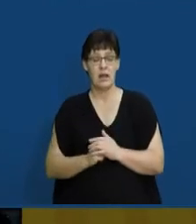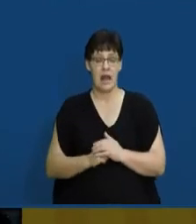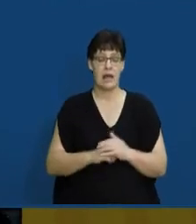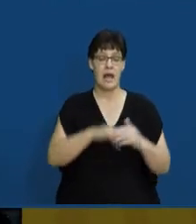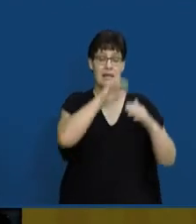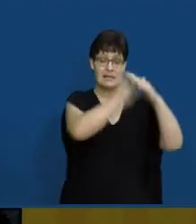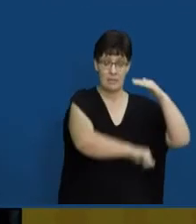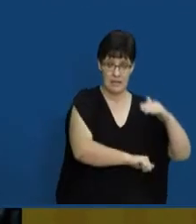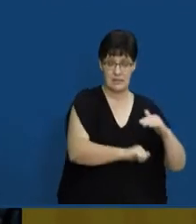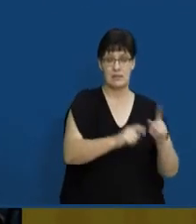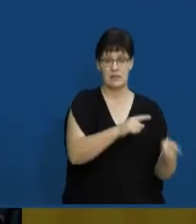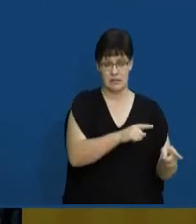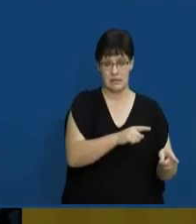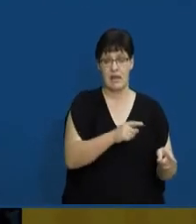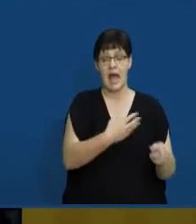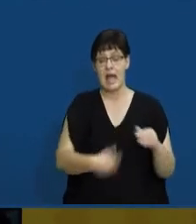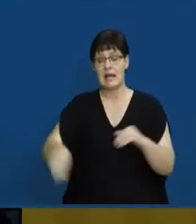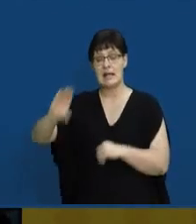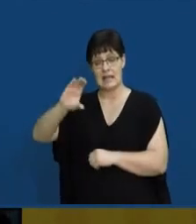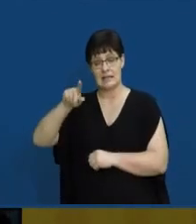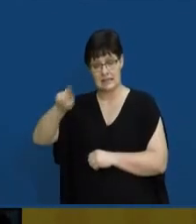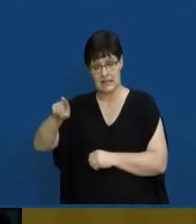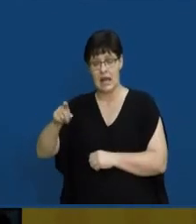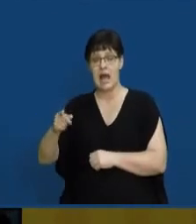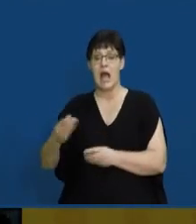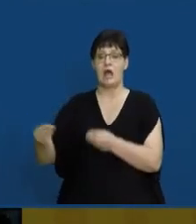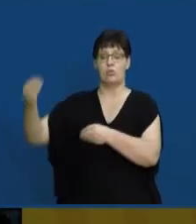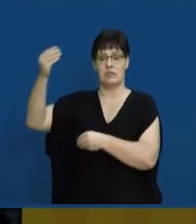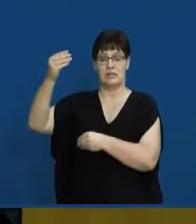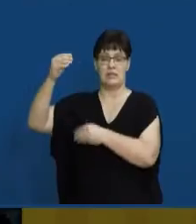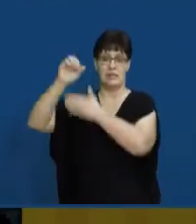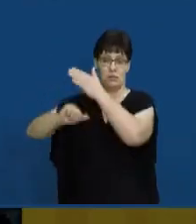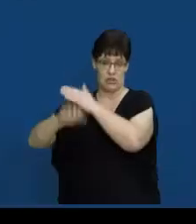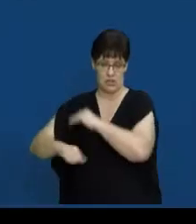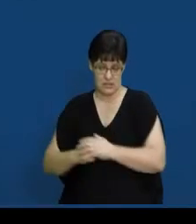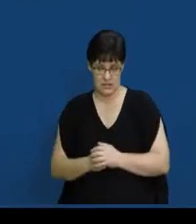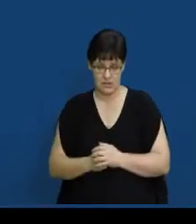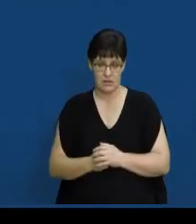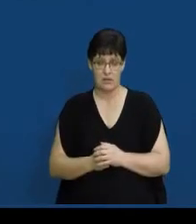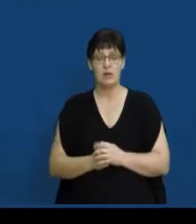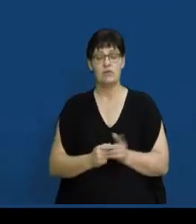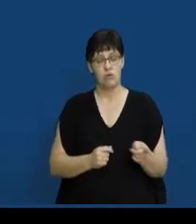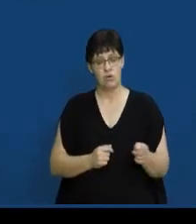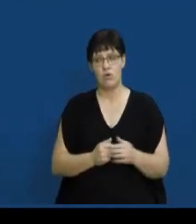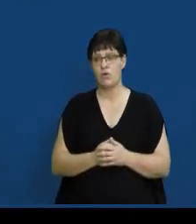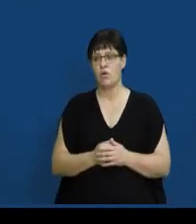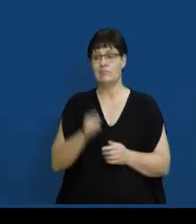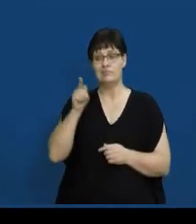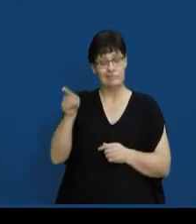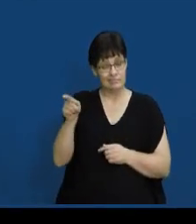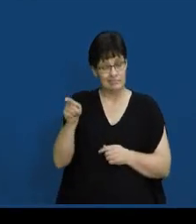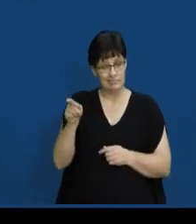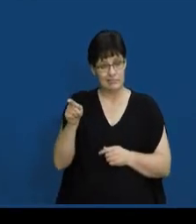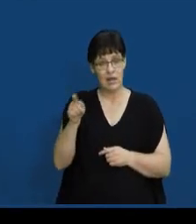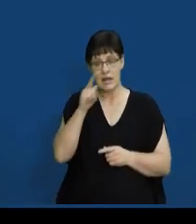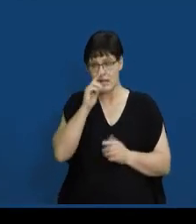depreciation, credit accumulated depreciation. In other words, your accumulated depreciation, this one here, needs to